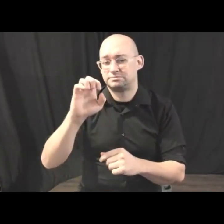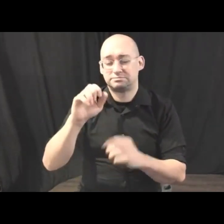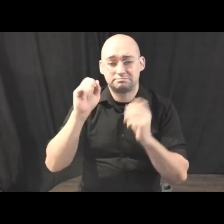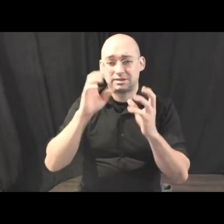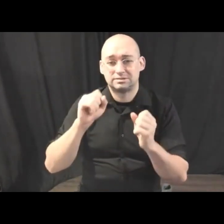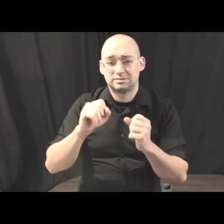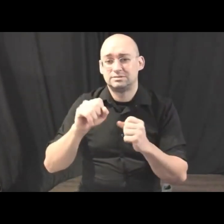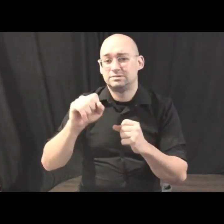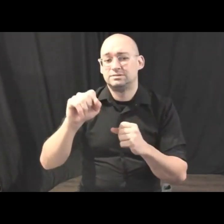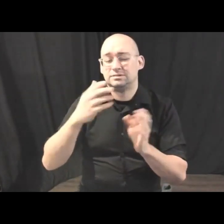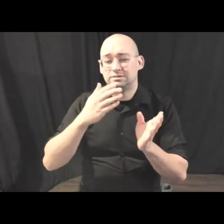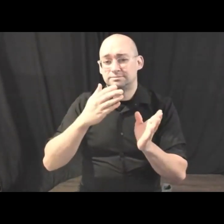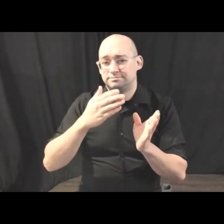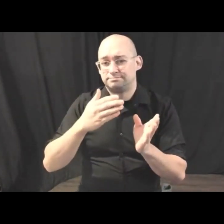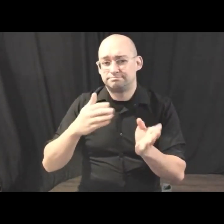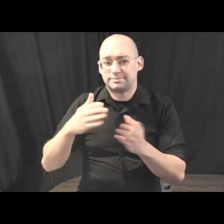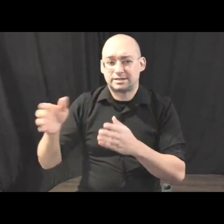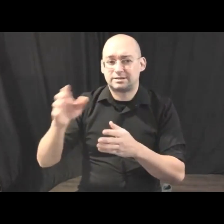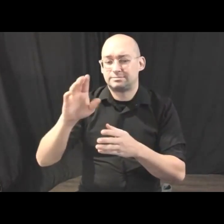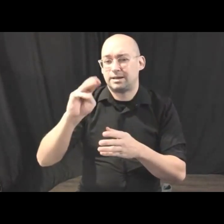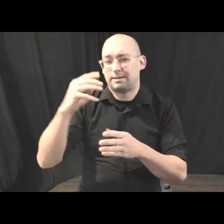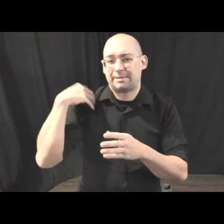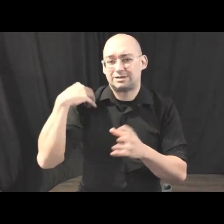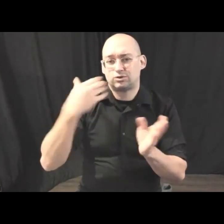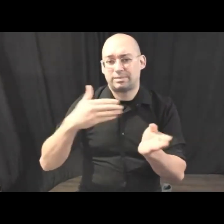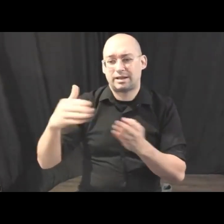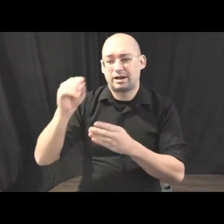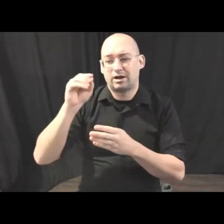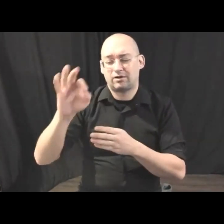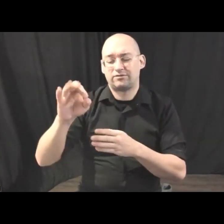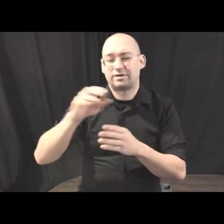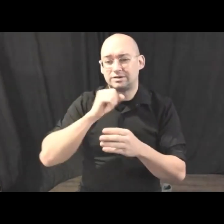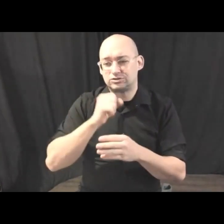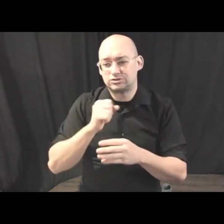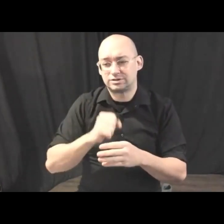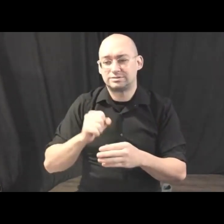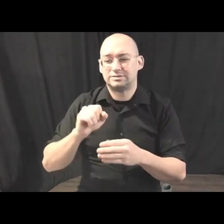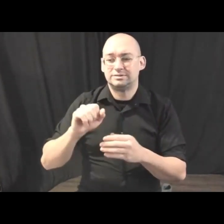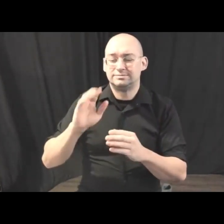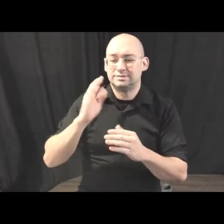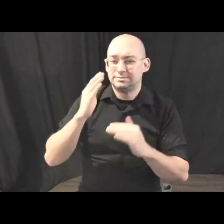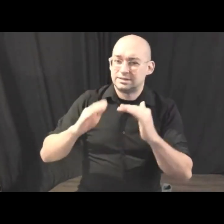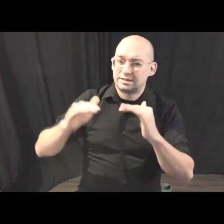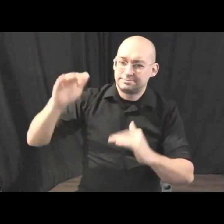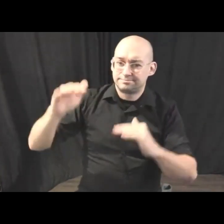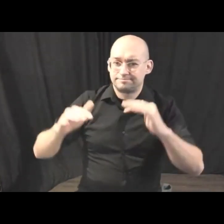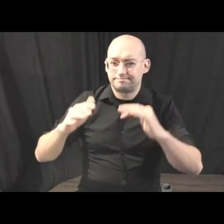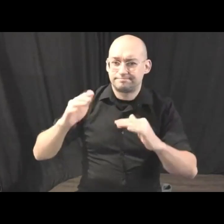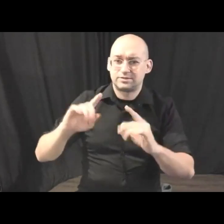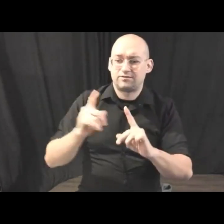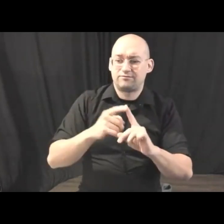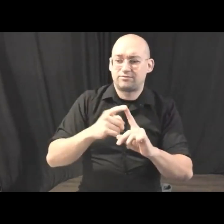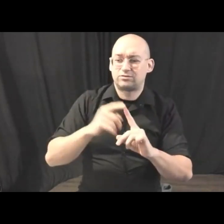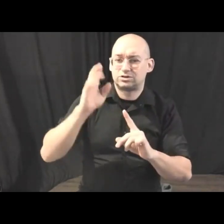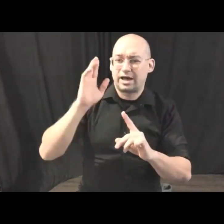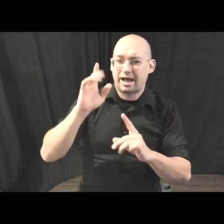right on the vanguard of highs and lows. The governor's first state of the state was calling for a master